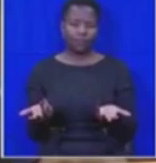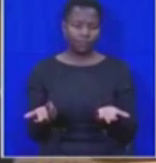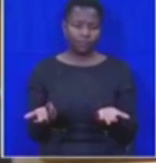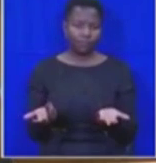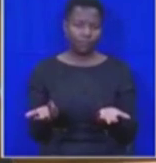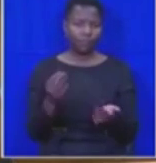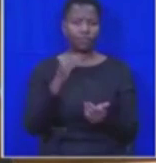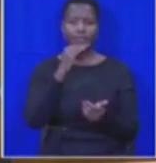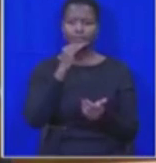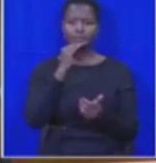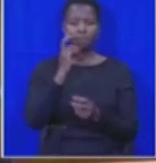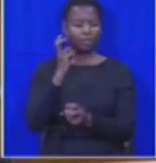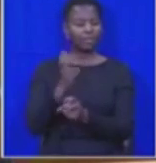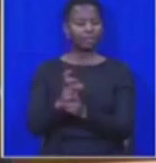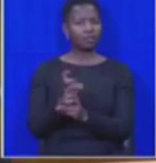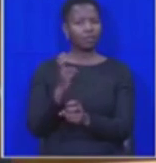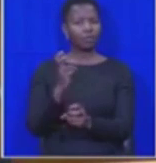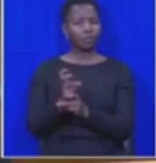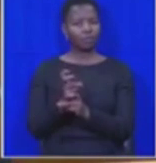it is difficult for you to win